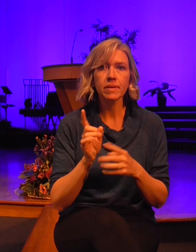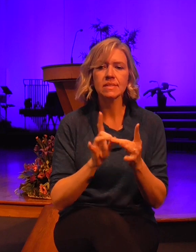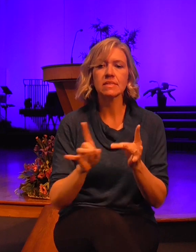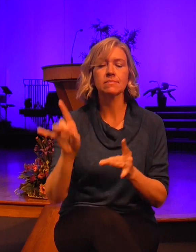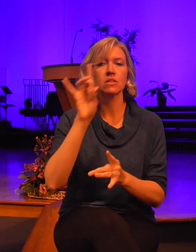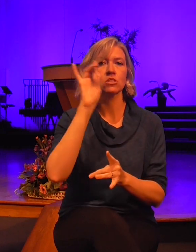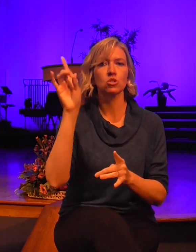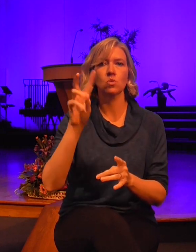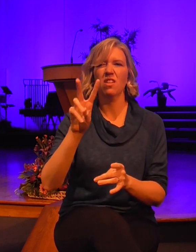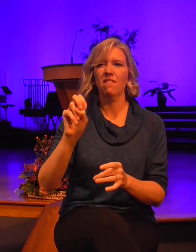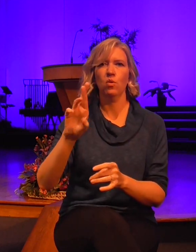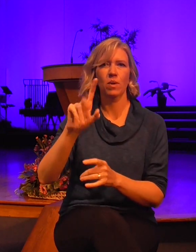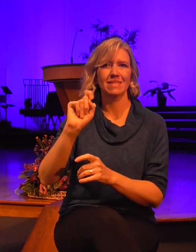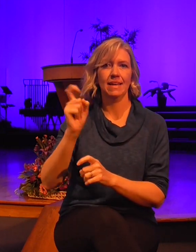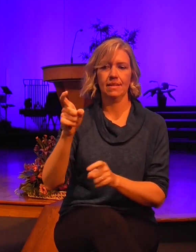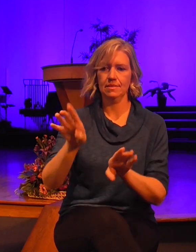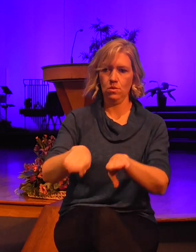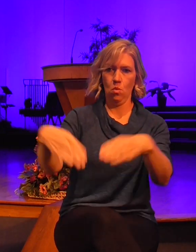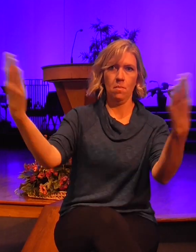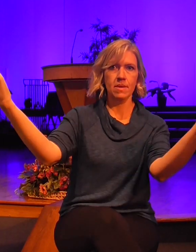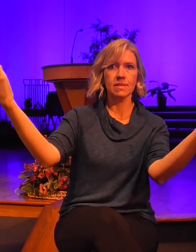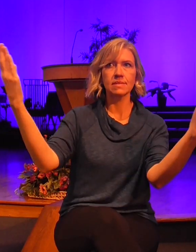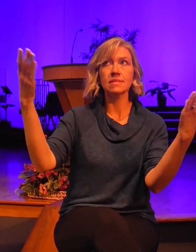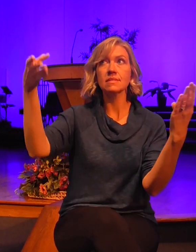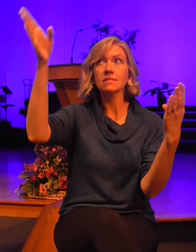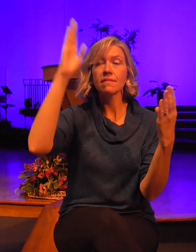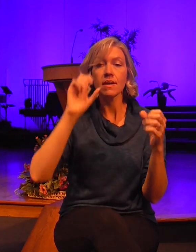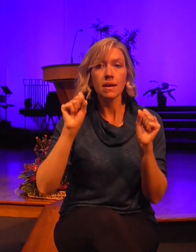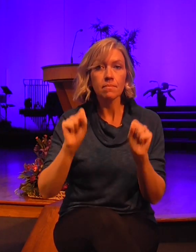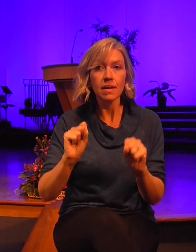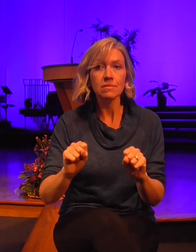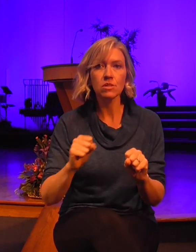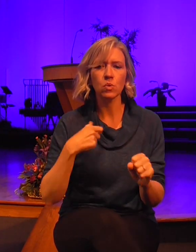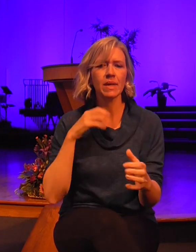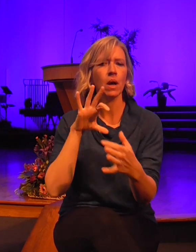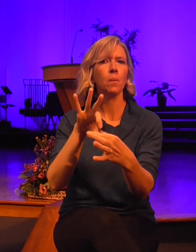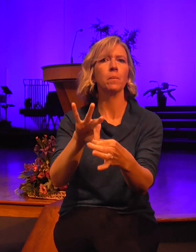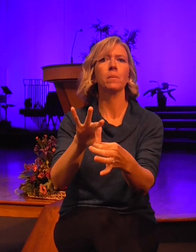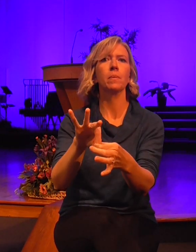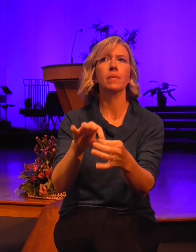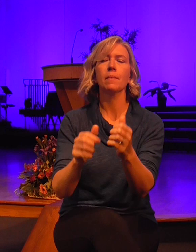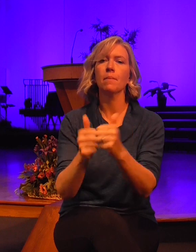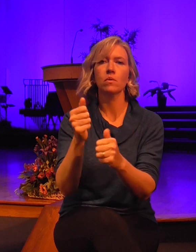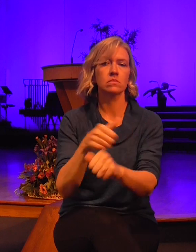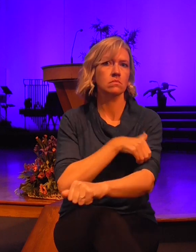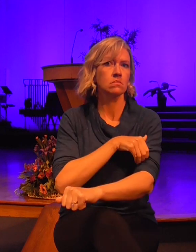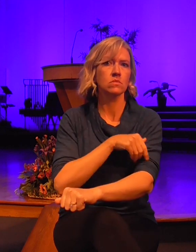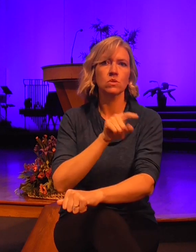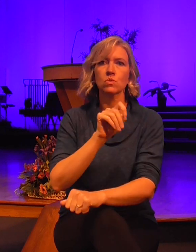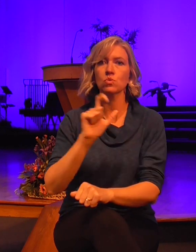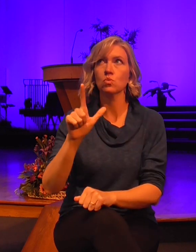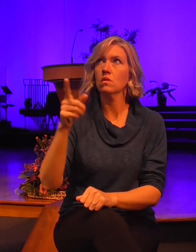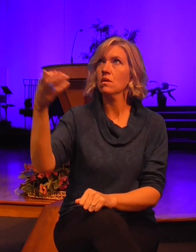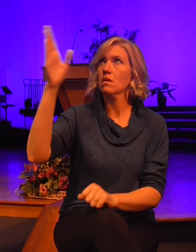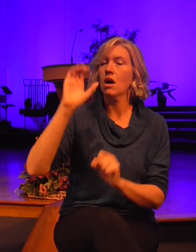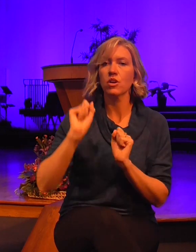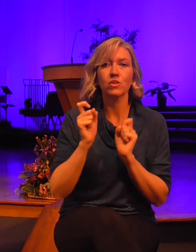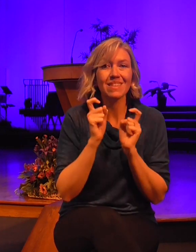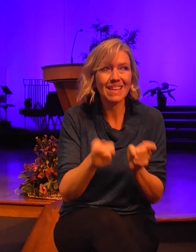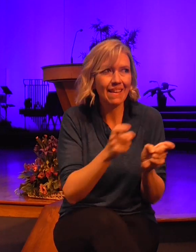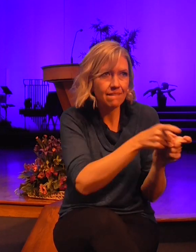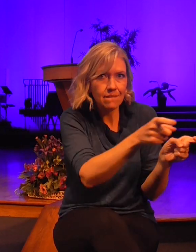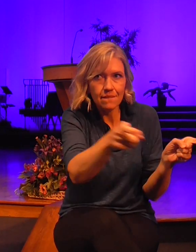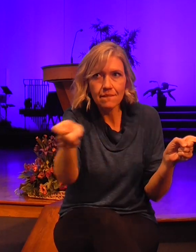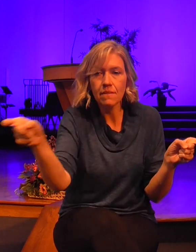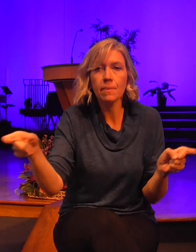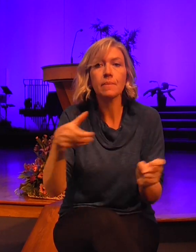that opens, a divine possibility where we're reconnected with the greatest tool that God could have given any one of us, the